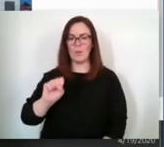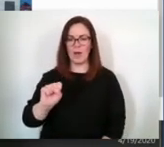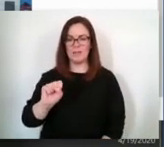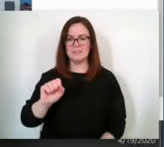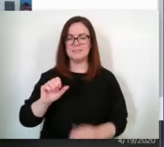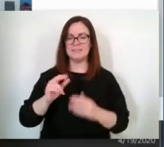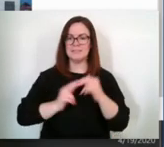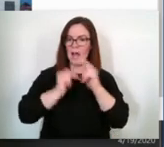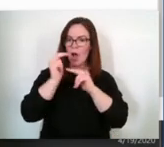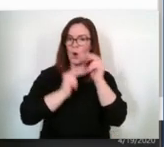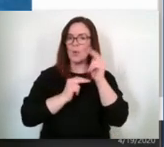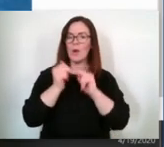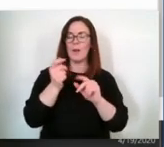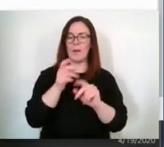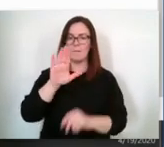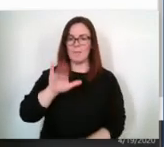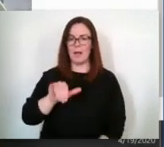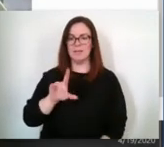Aston.